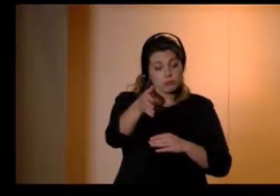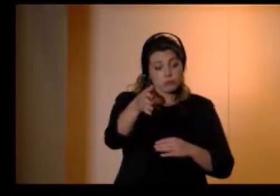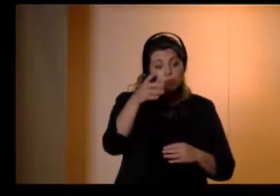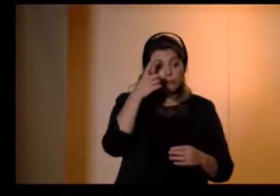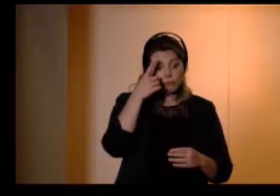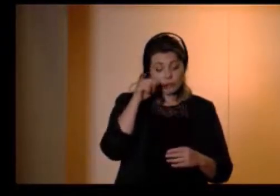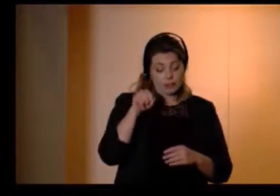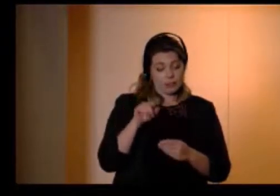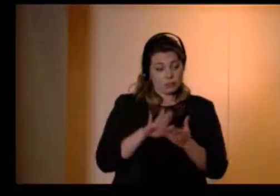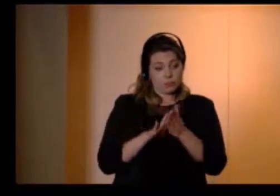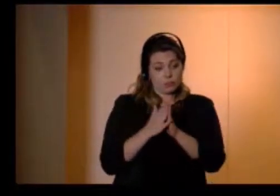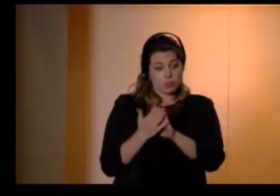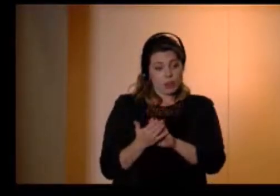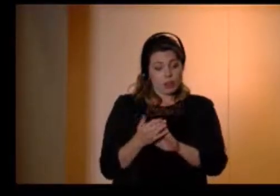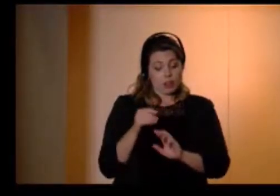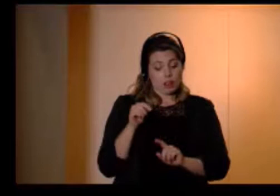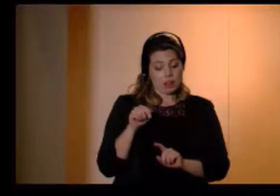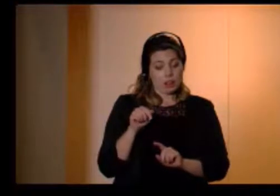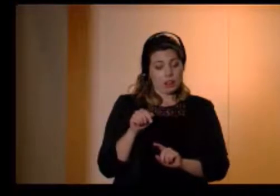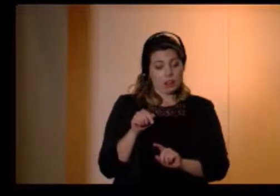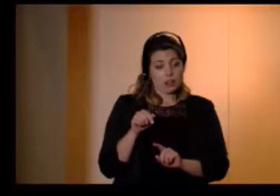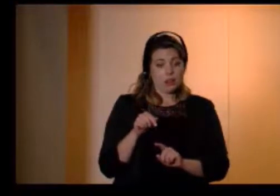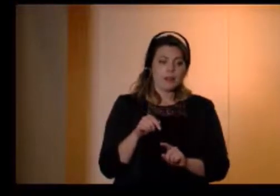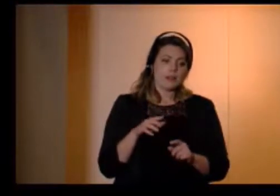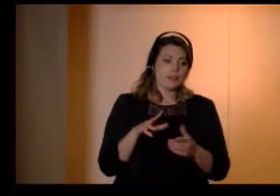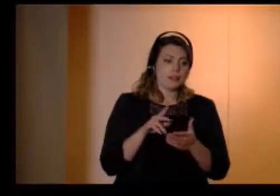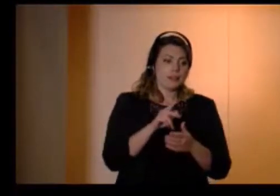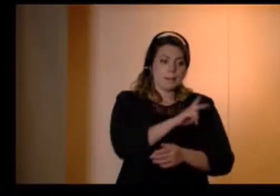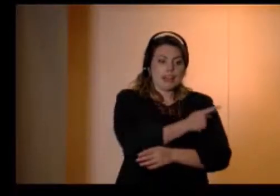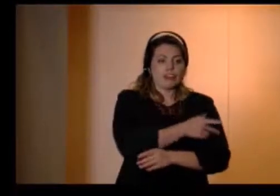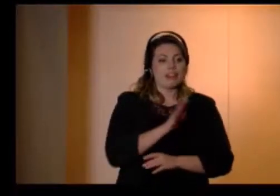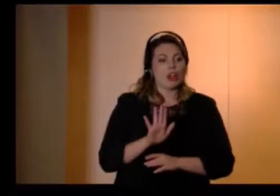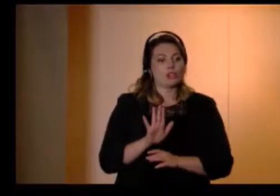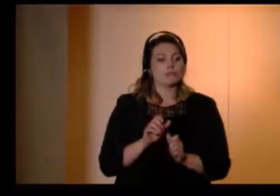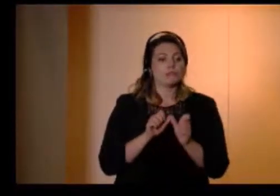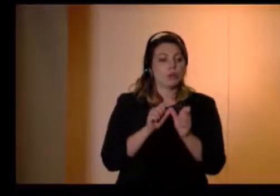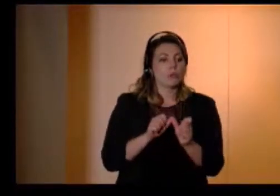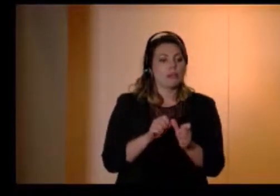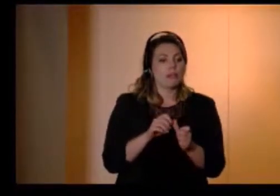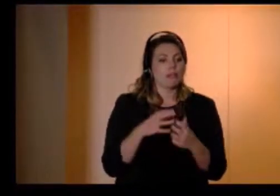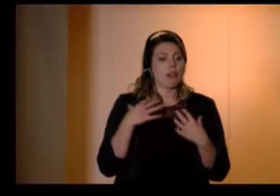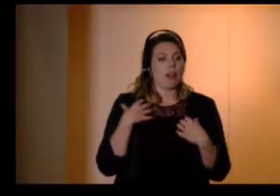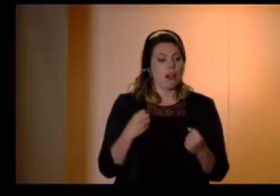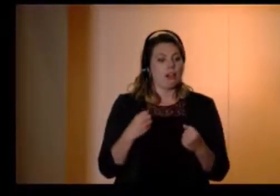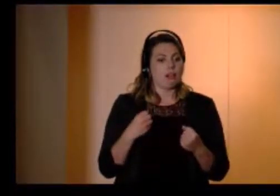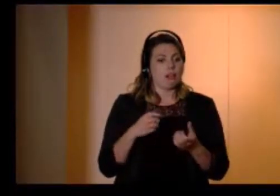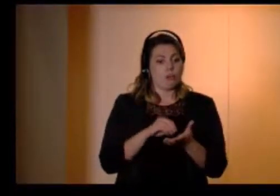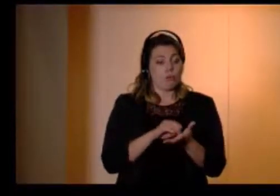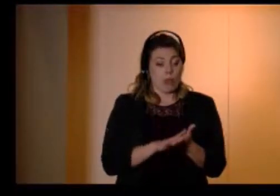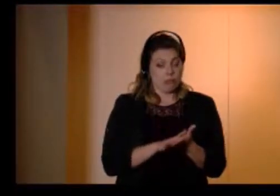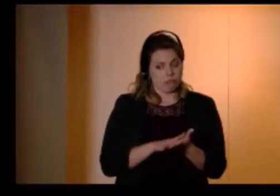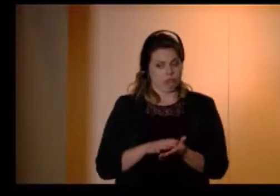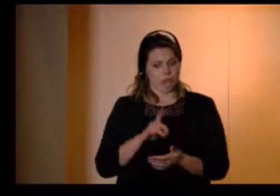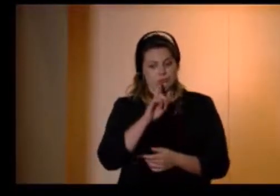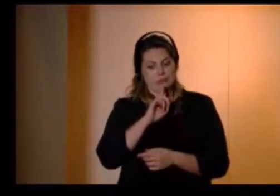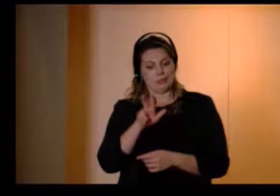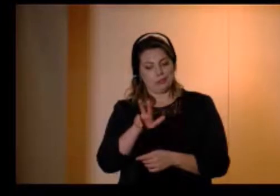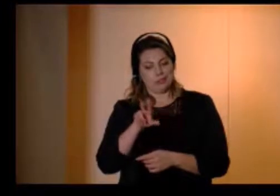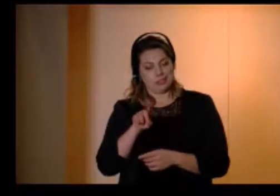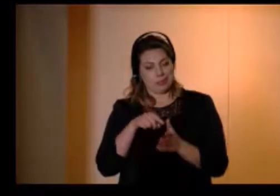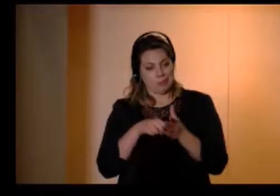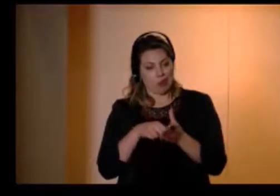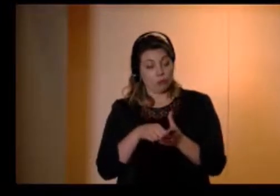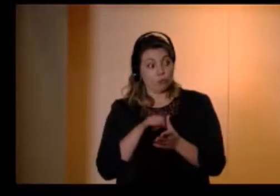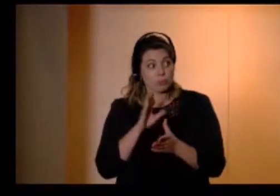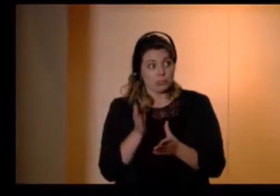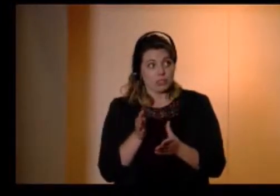to become part of the patient's permanent health record, and the 3D models are actually going to be